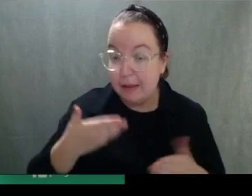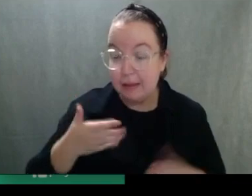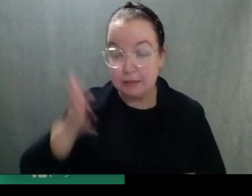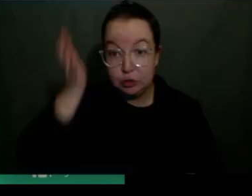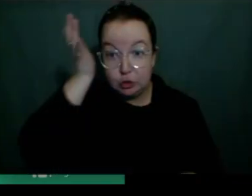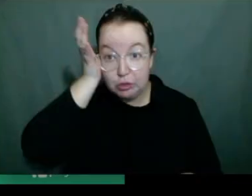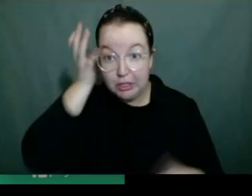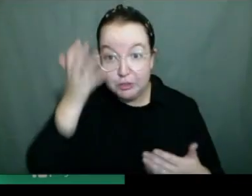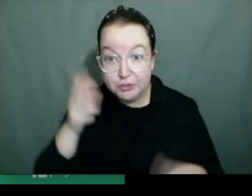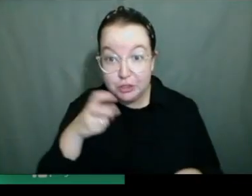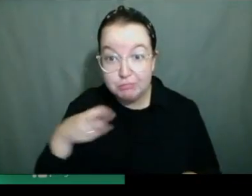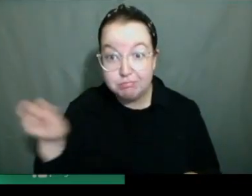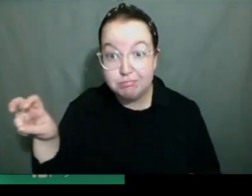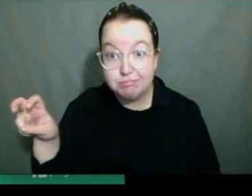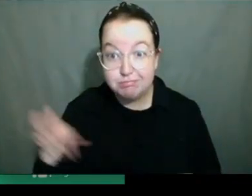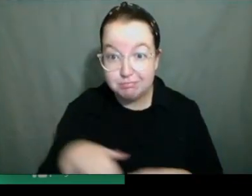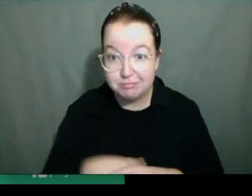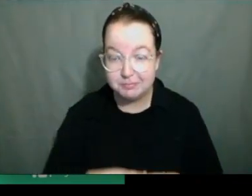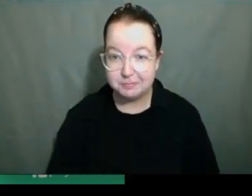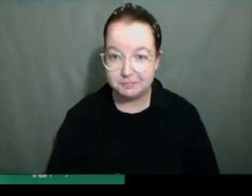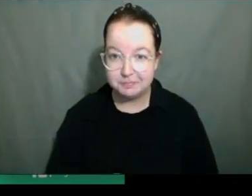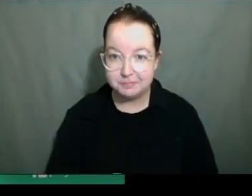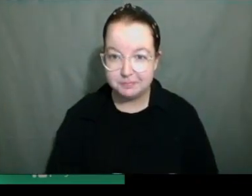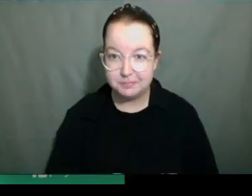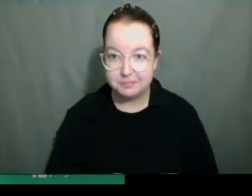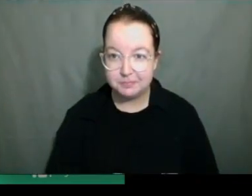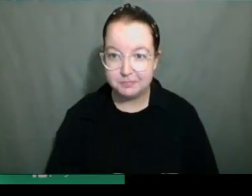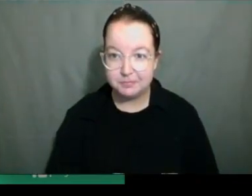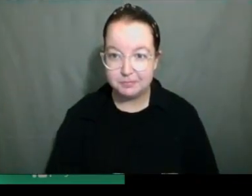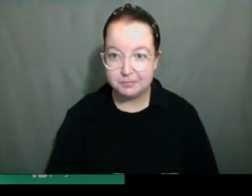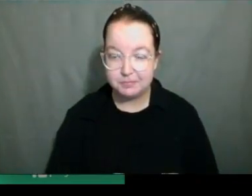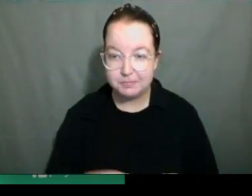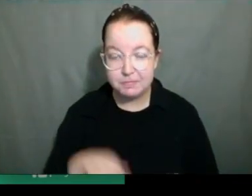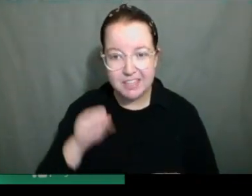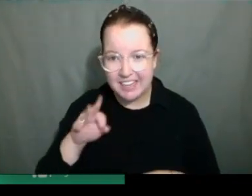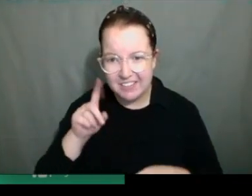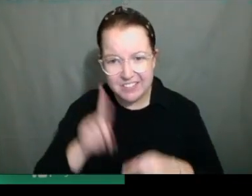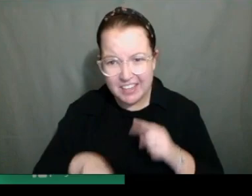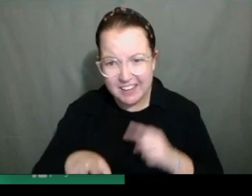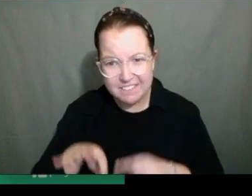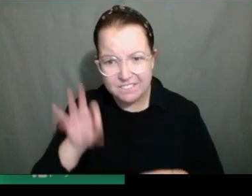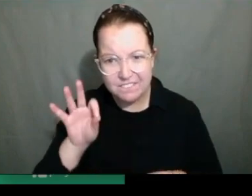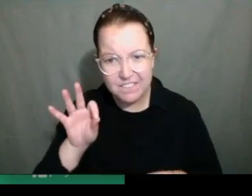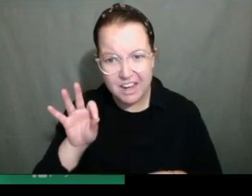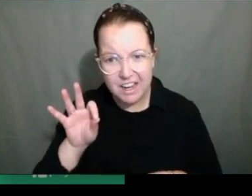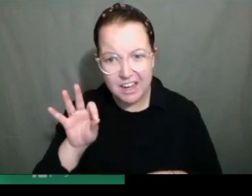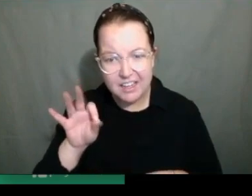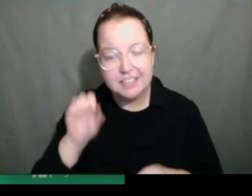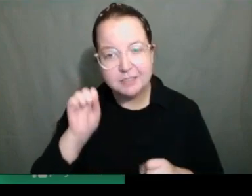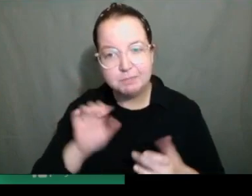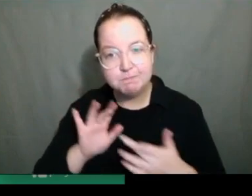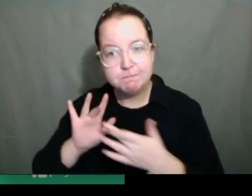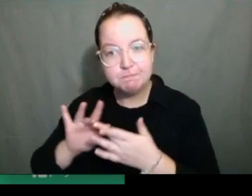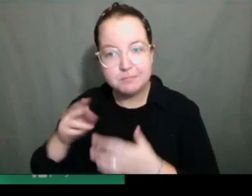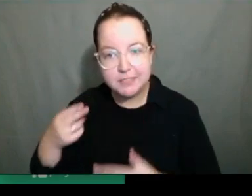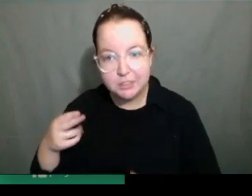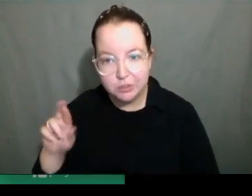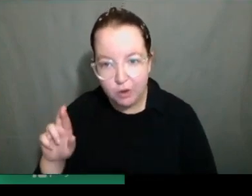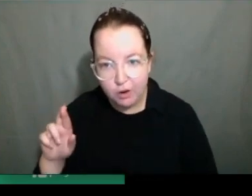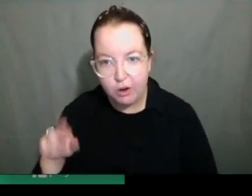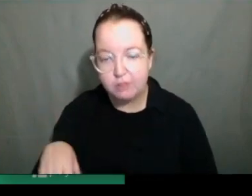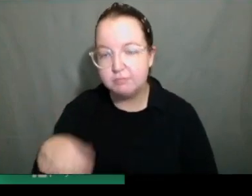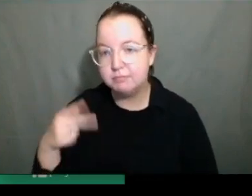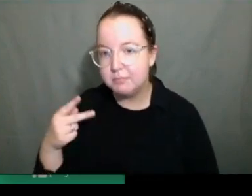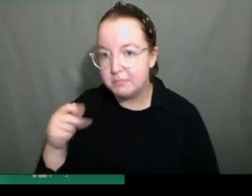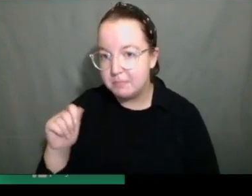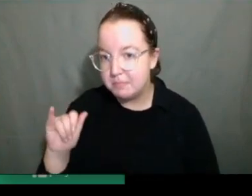spam as well. If you still are not able to locate it, you can always reach out to HR or payroll, and they will be